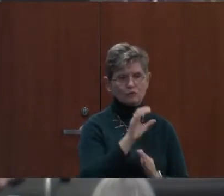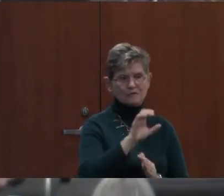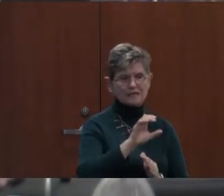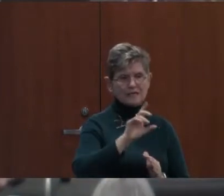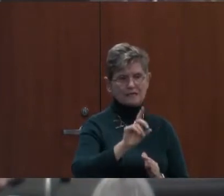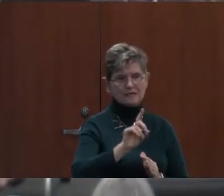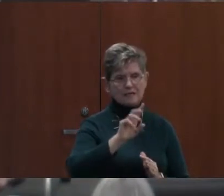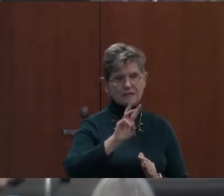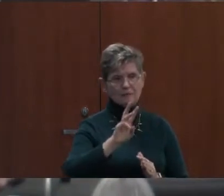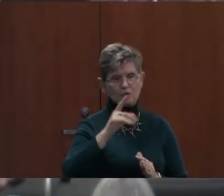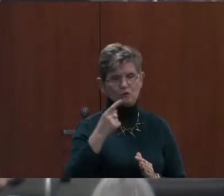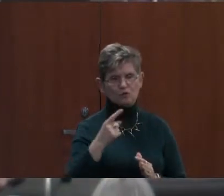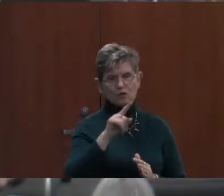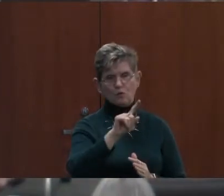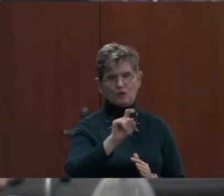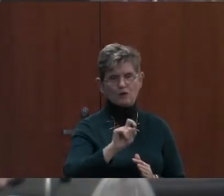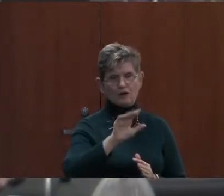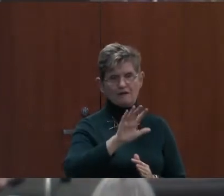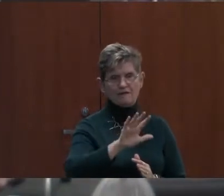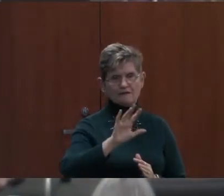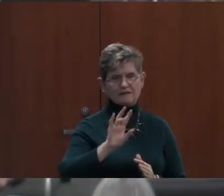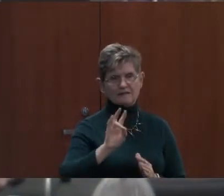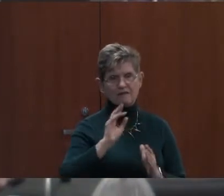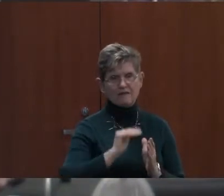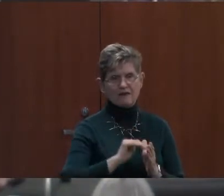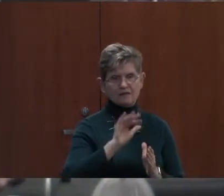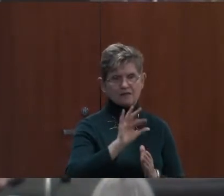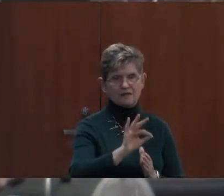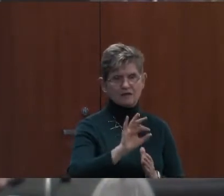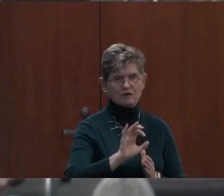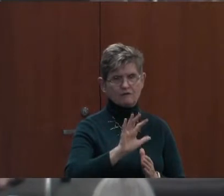CDWG at a cost of